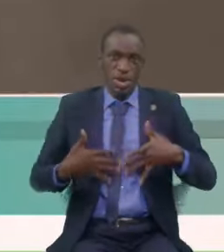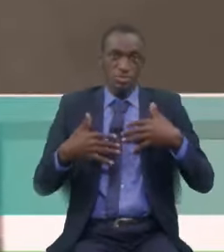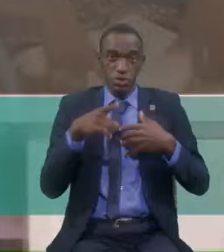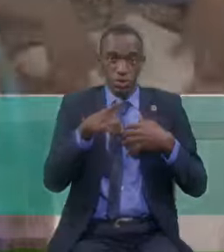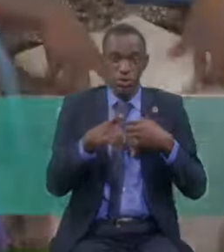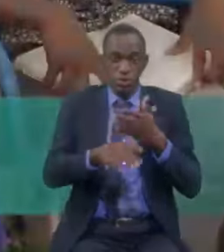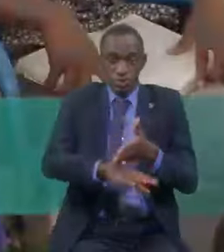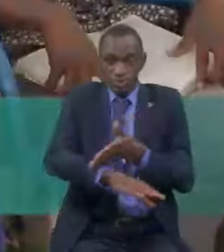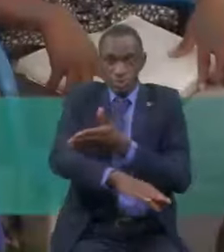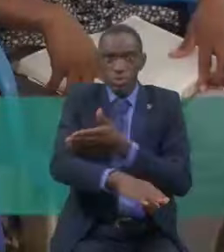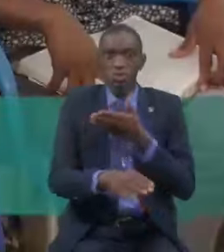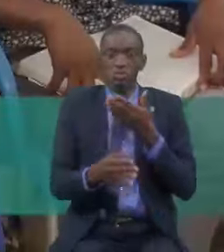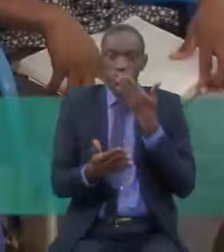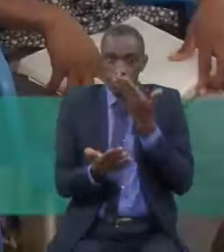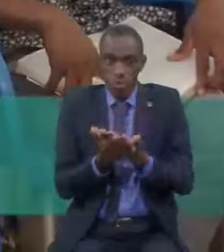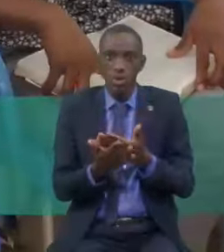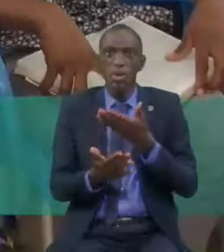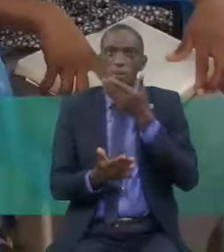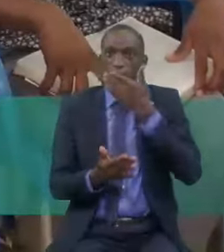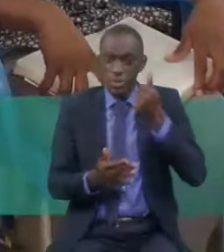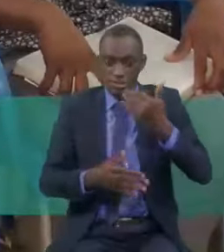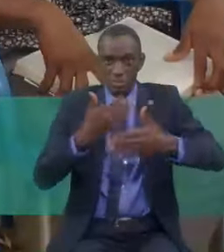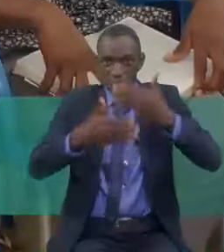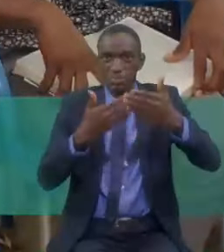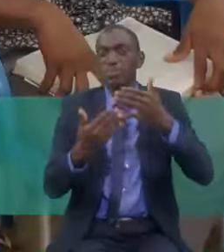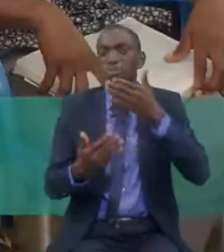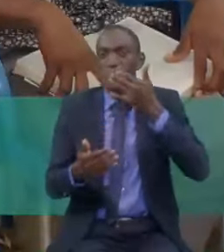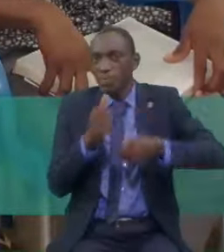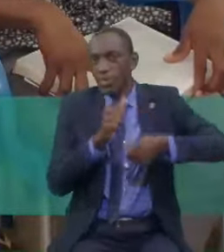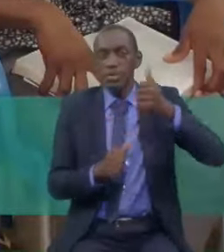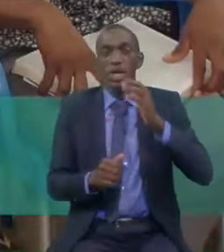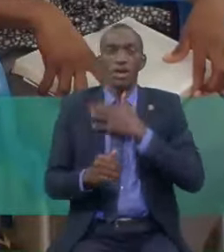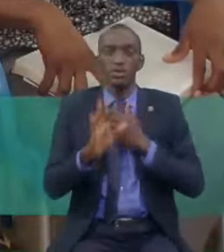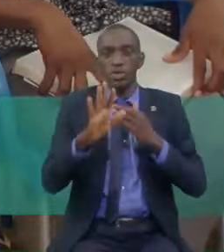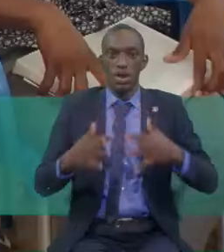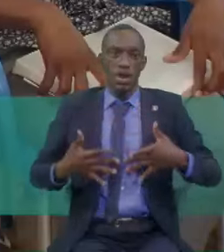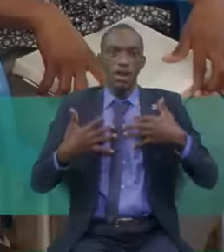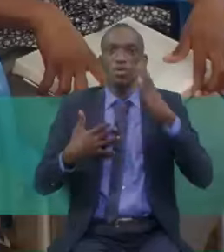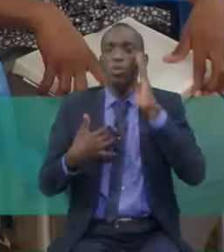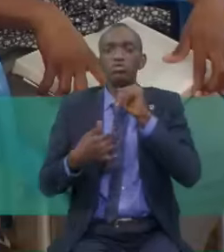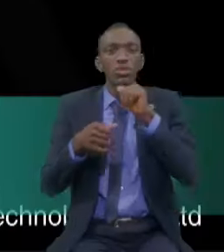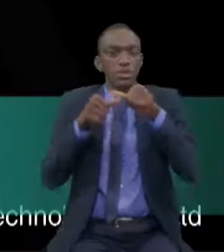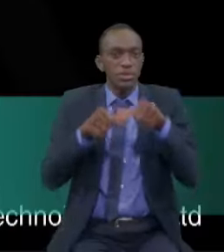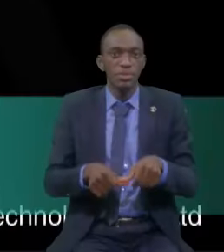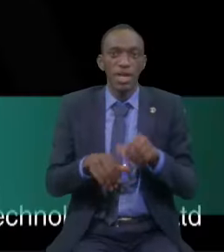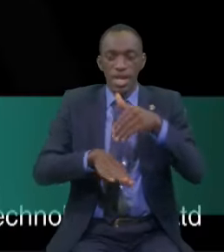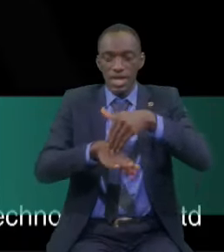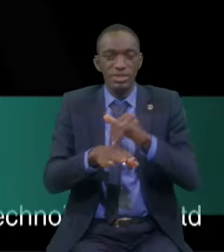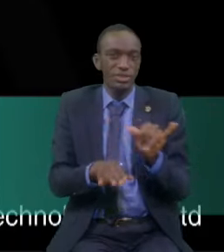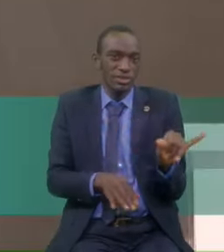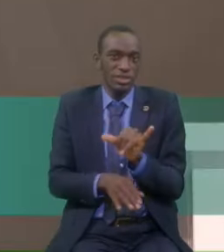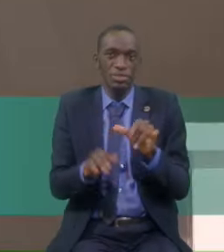best. And your life will not remain at the same level anymore in Jesus'